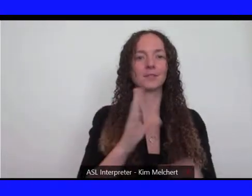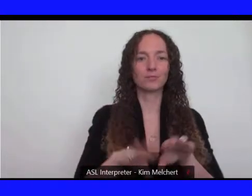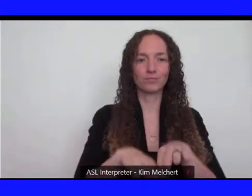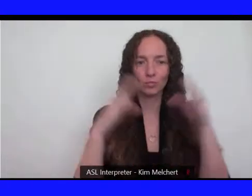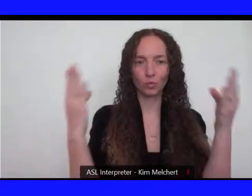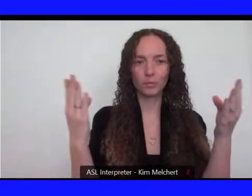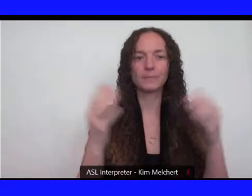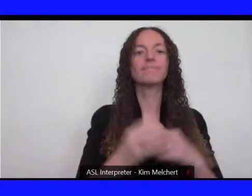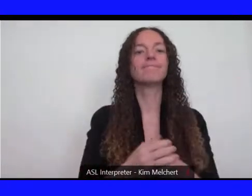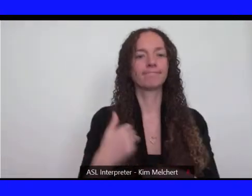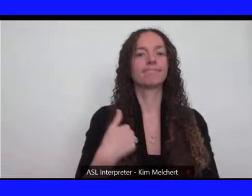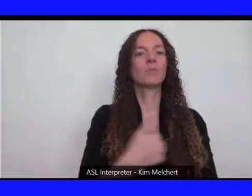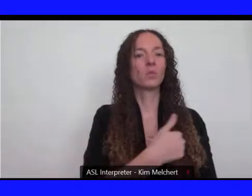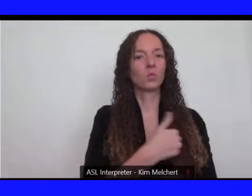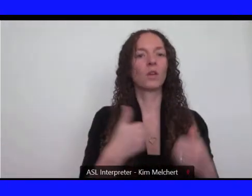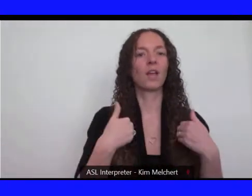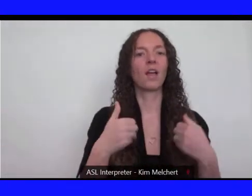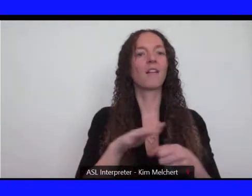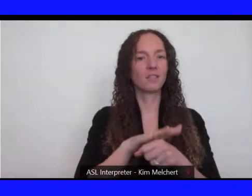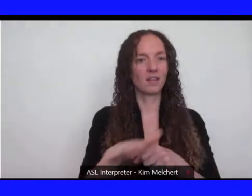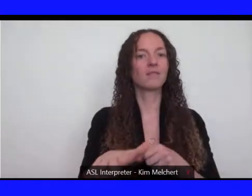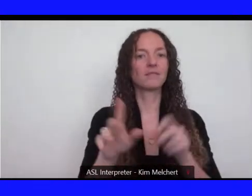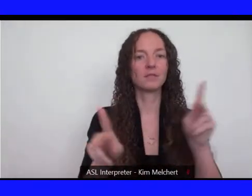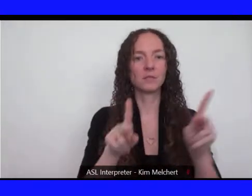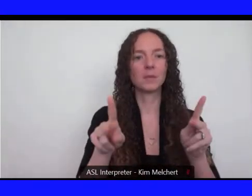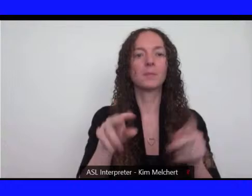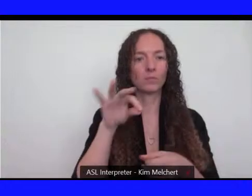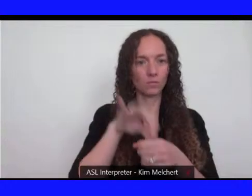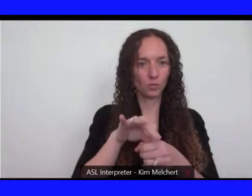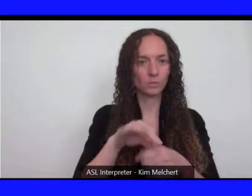Dr. Katz? Yes.